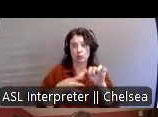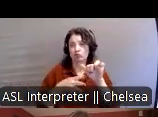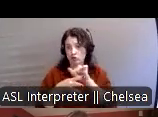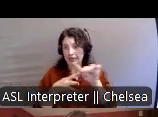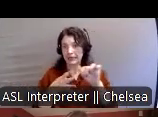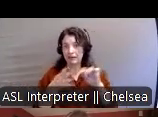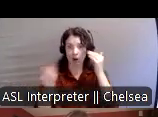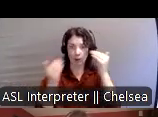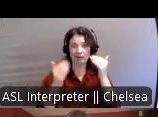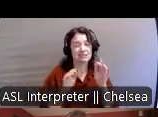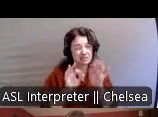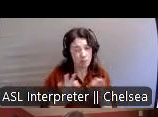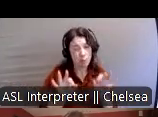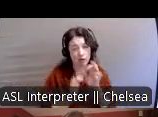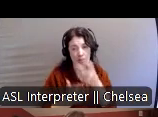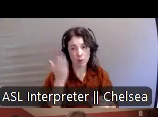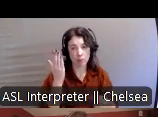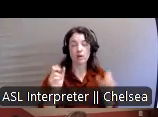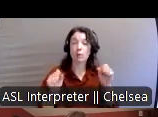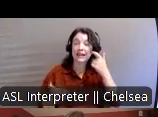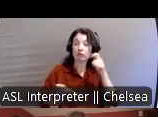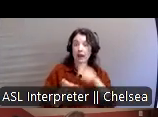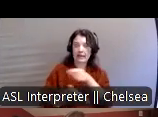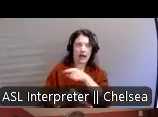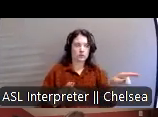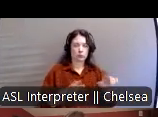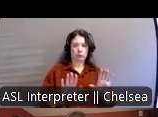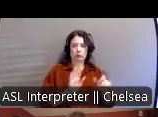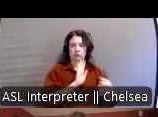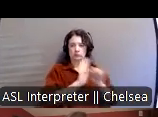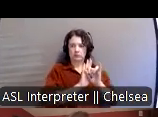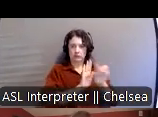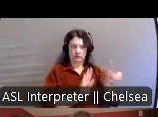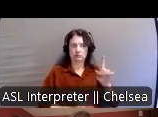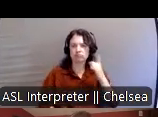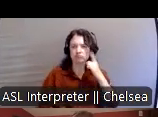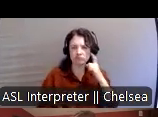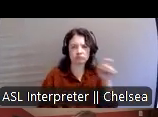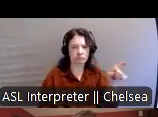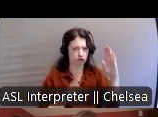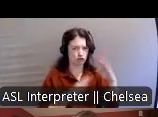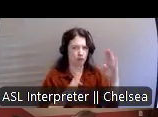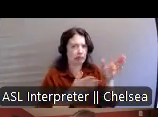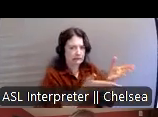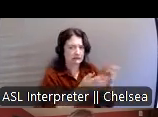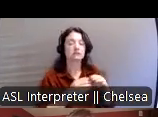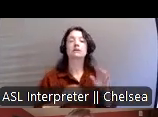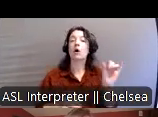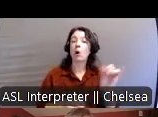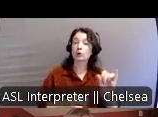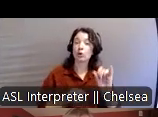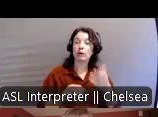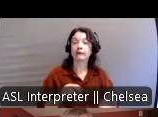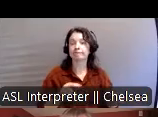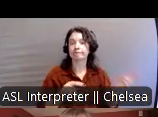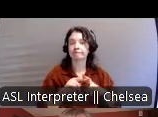communities recognize warning signs, encourage help seeking, and reduce stigma. We also recommend integrating this education into schools